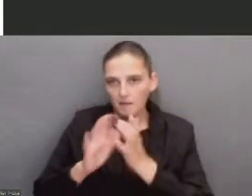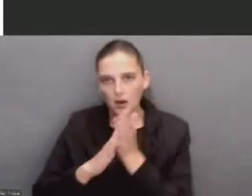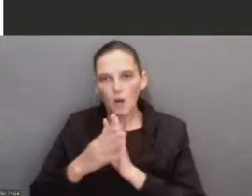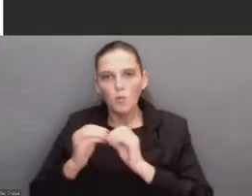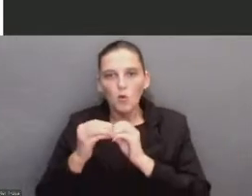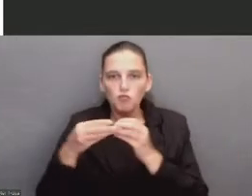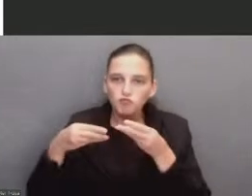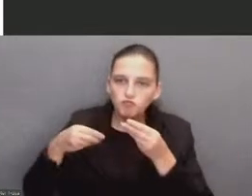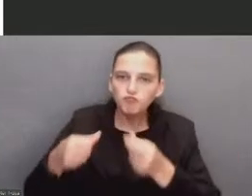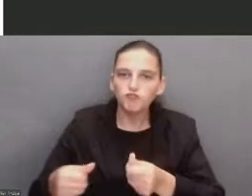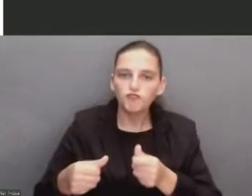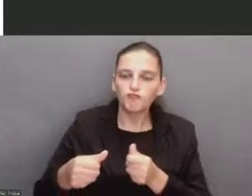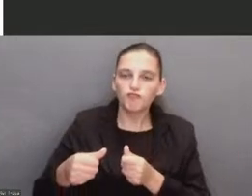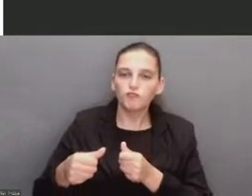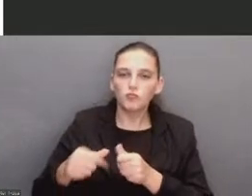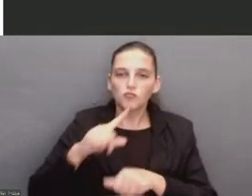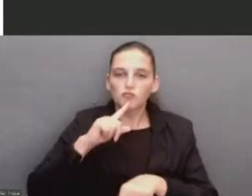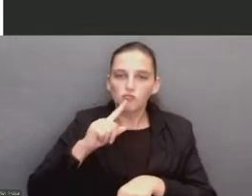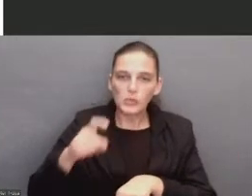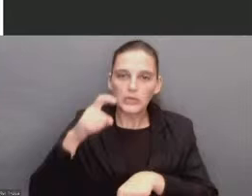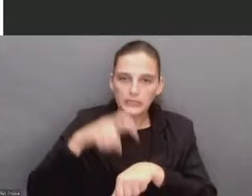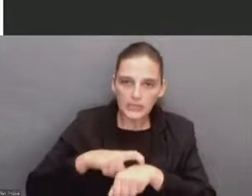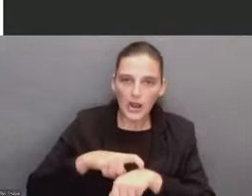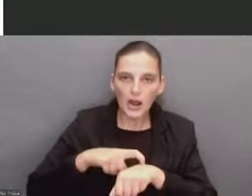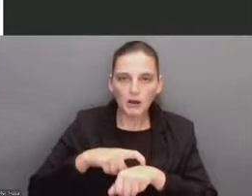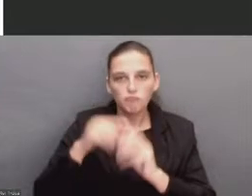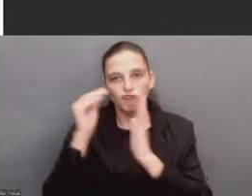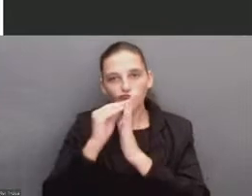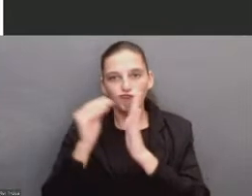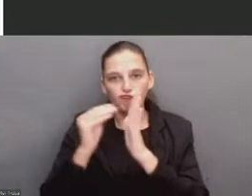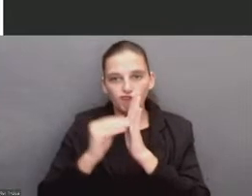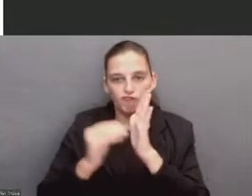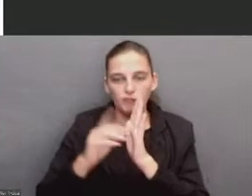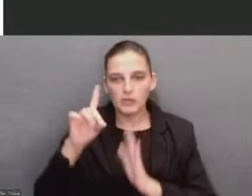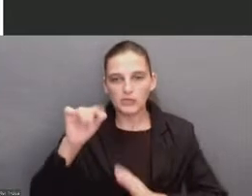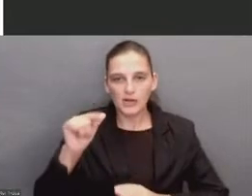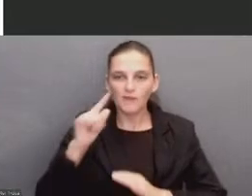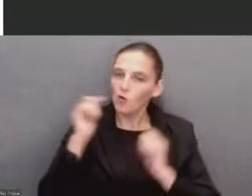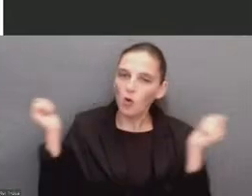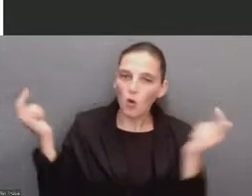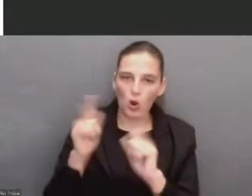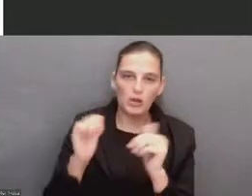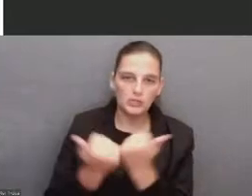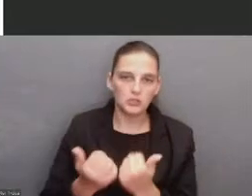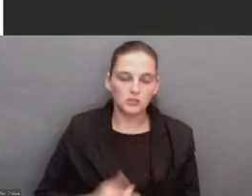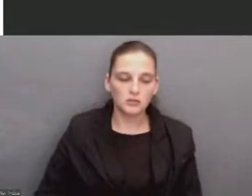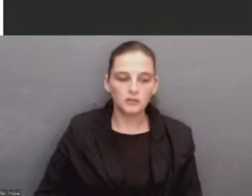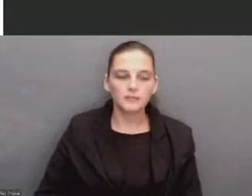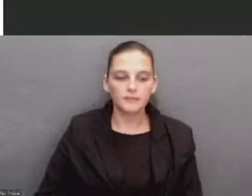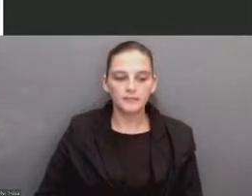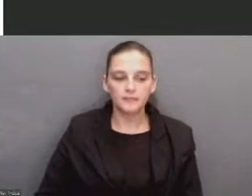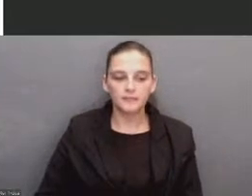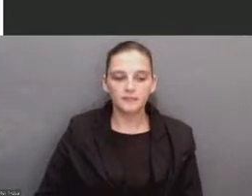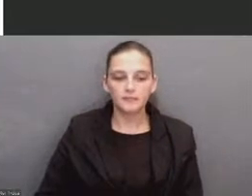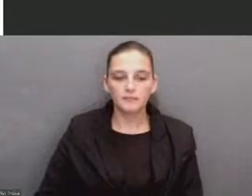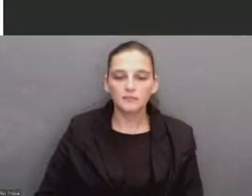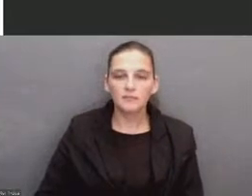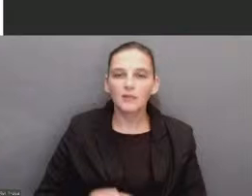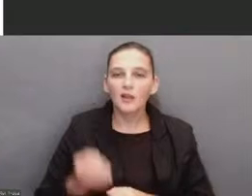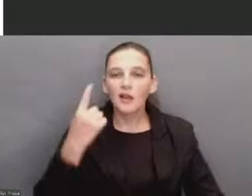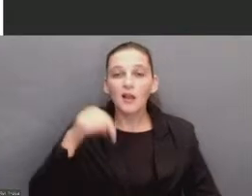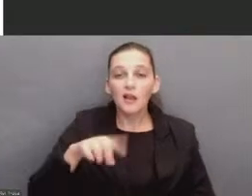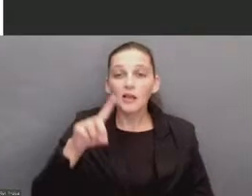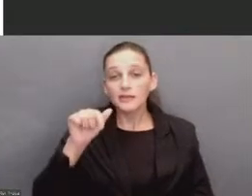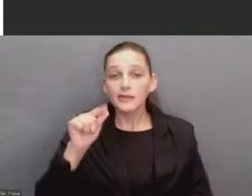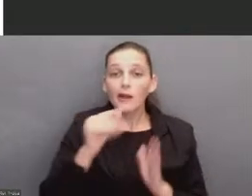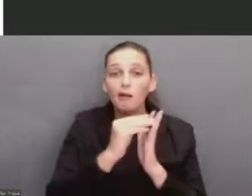and coordinated process for data reporting across agencies. And importantly, we don't just want this data to be reported,